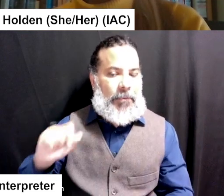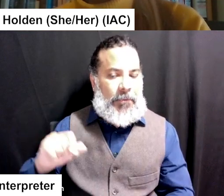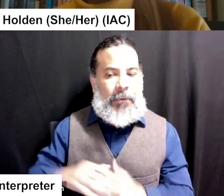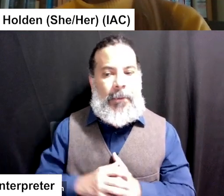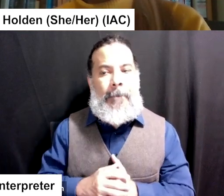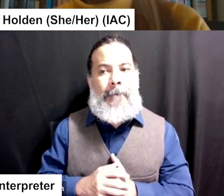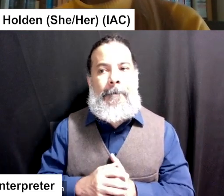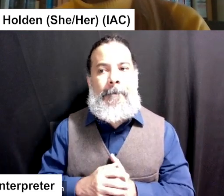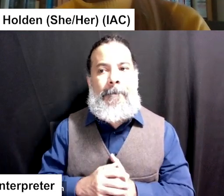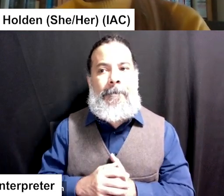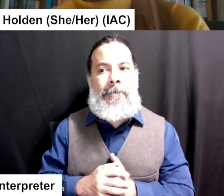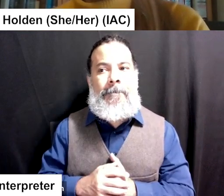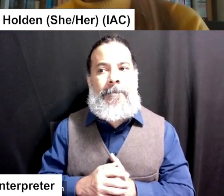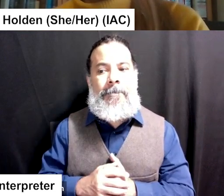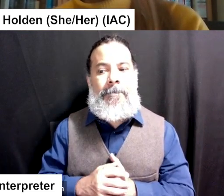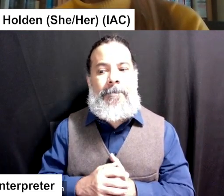I'm